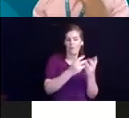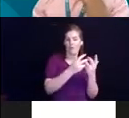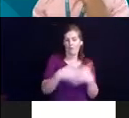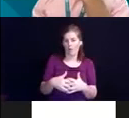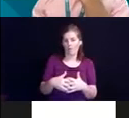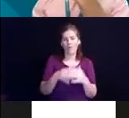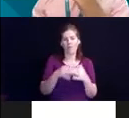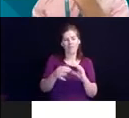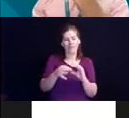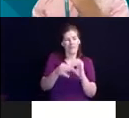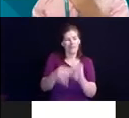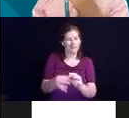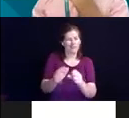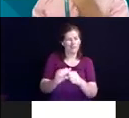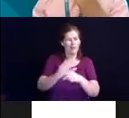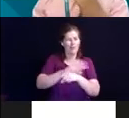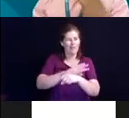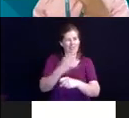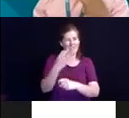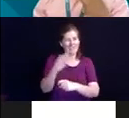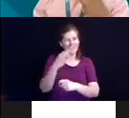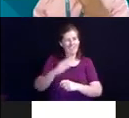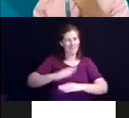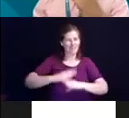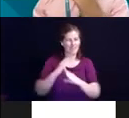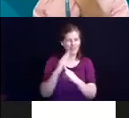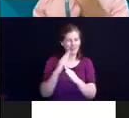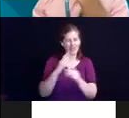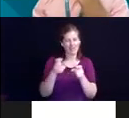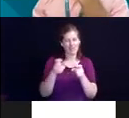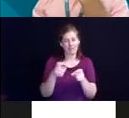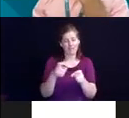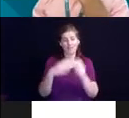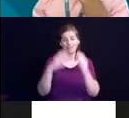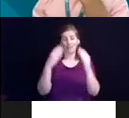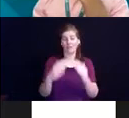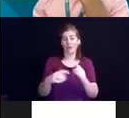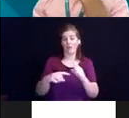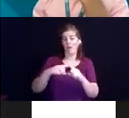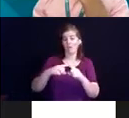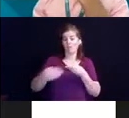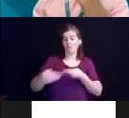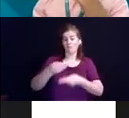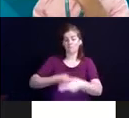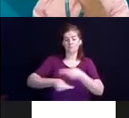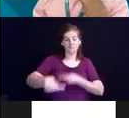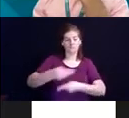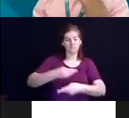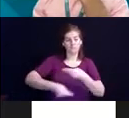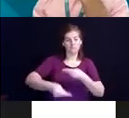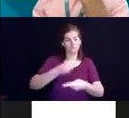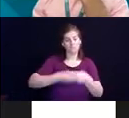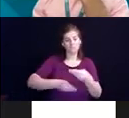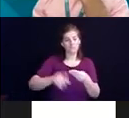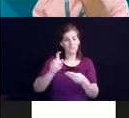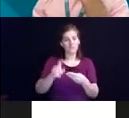to COVID-19 prevention and management. A positive mutual exchange of information is needed in order to prevent the